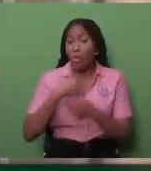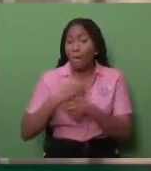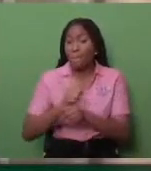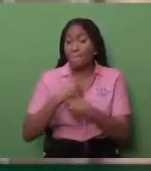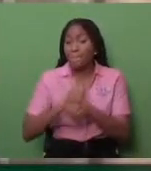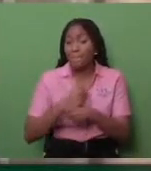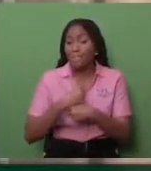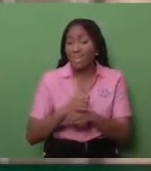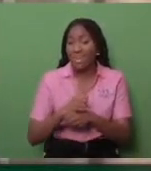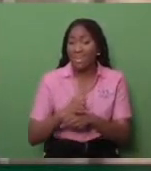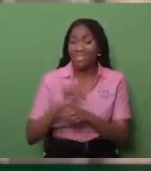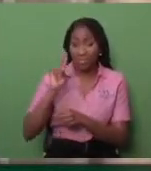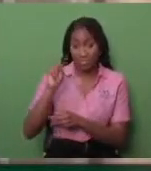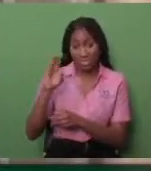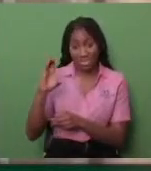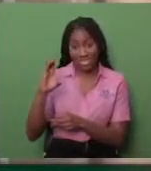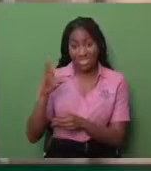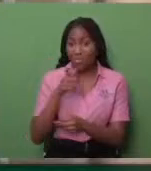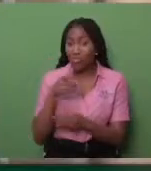2000.